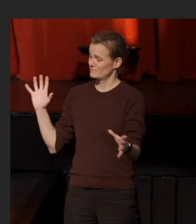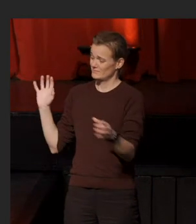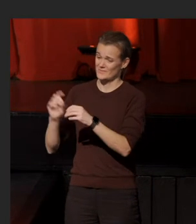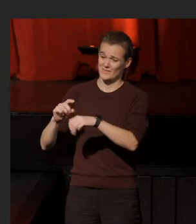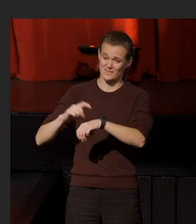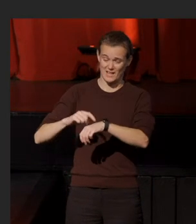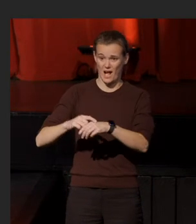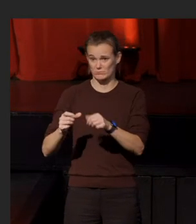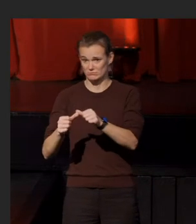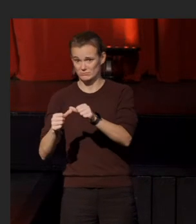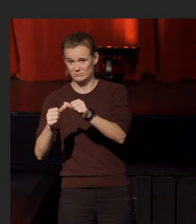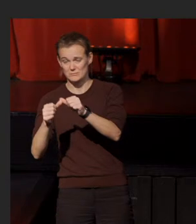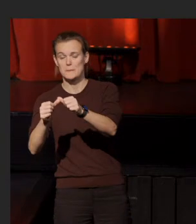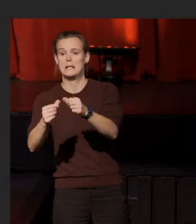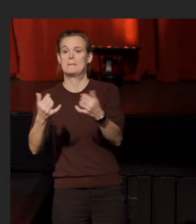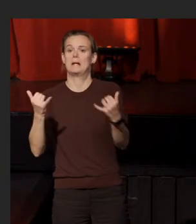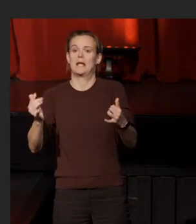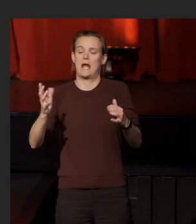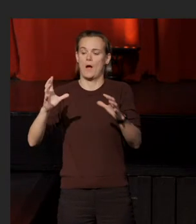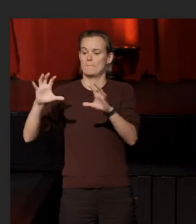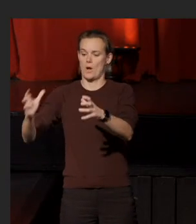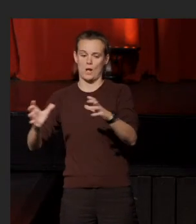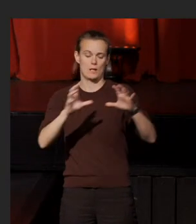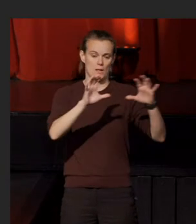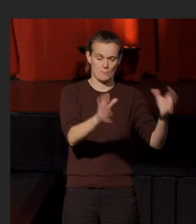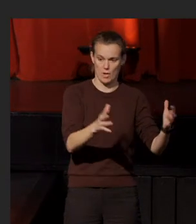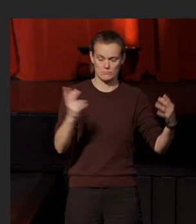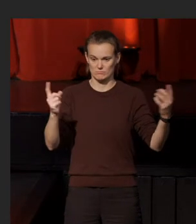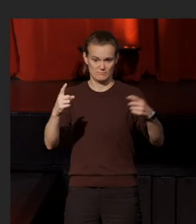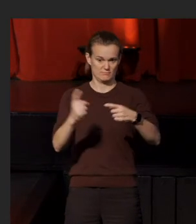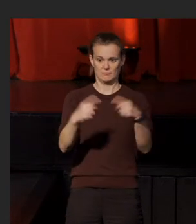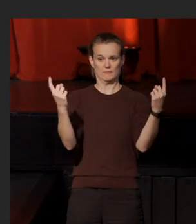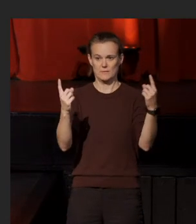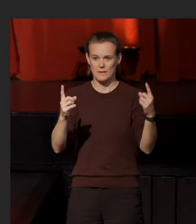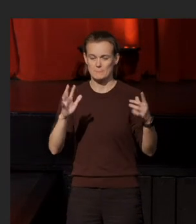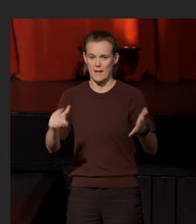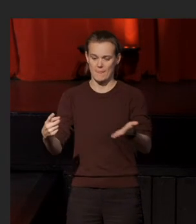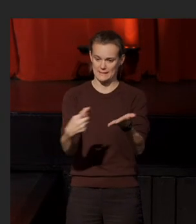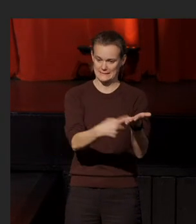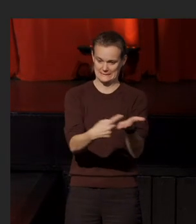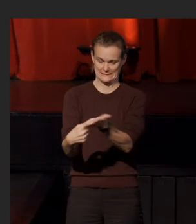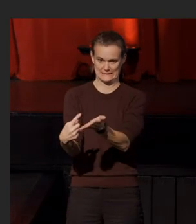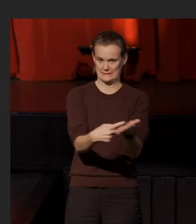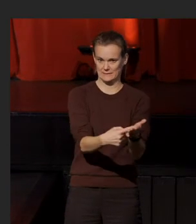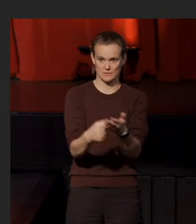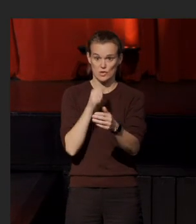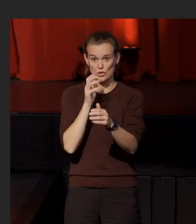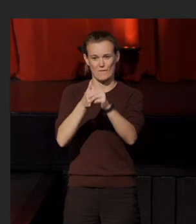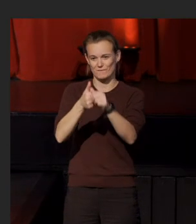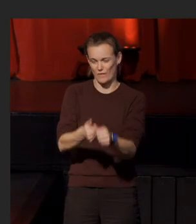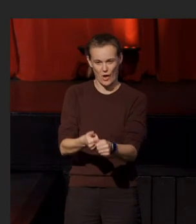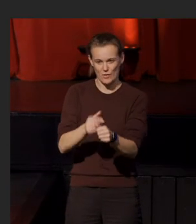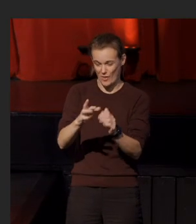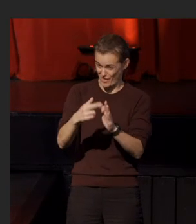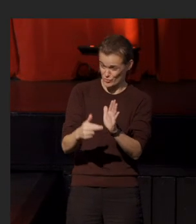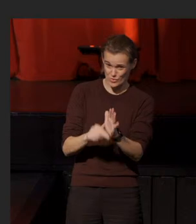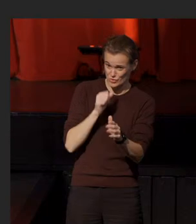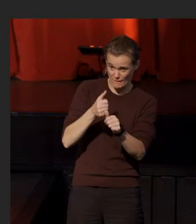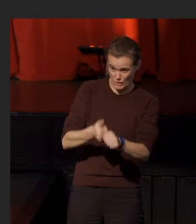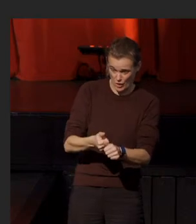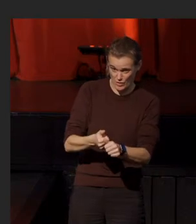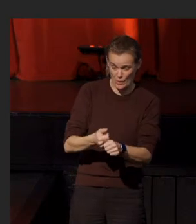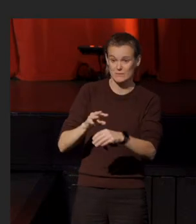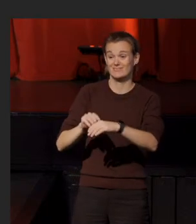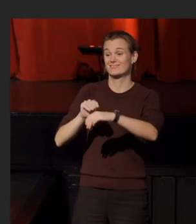the partisan polity that now has discourse norms that do not approximate Jefferson's in any way, and they move into the courts